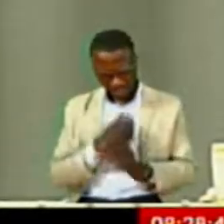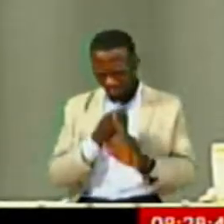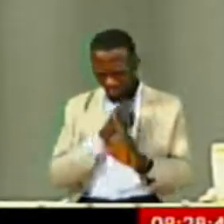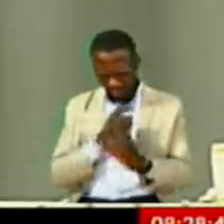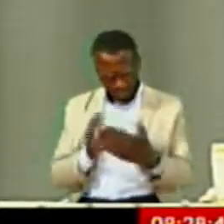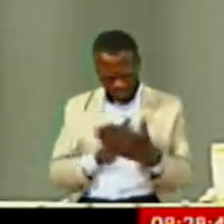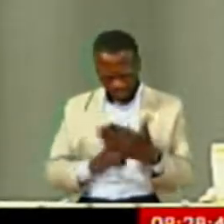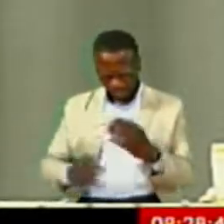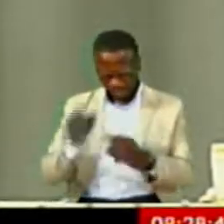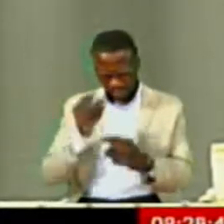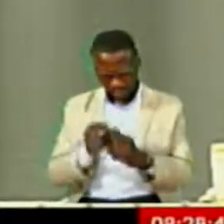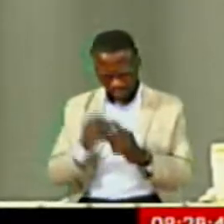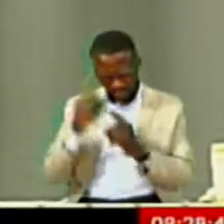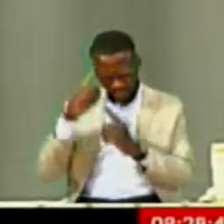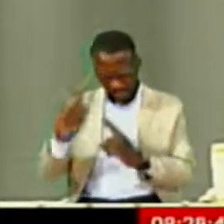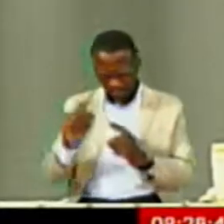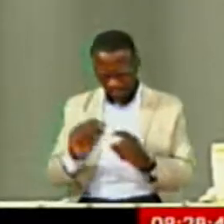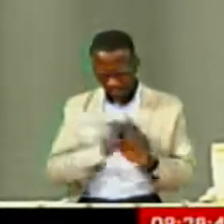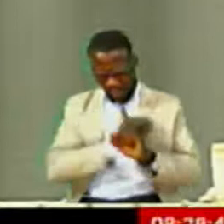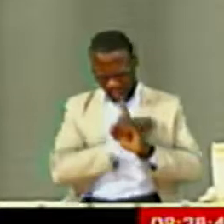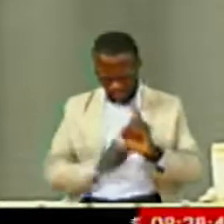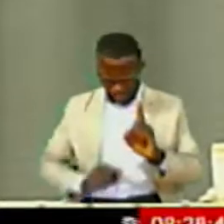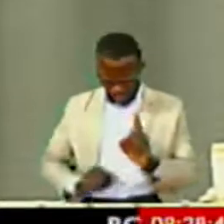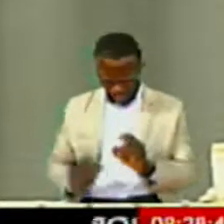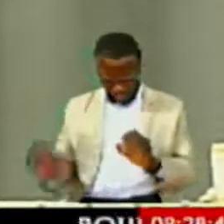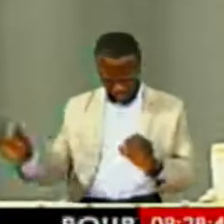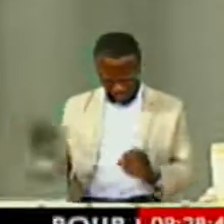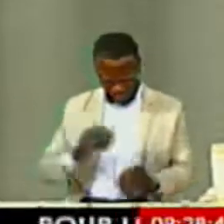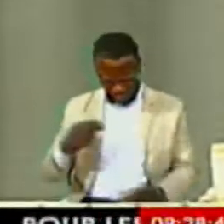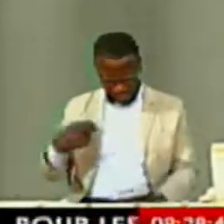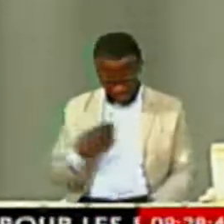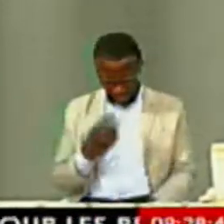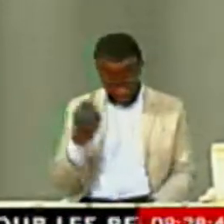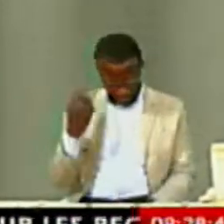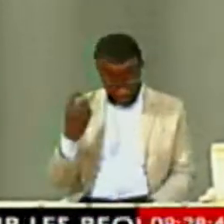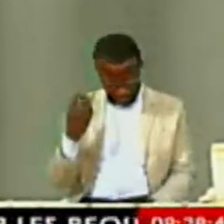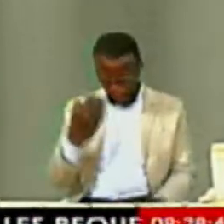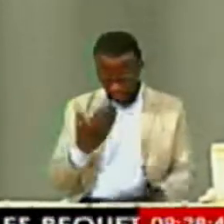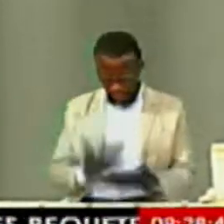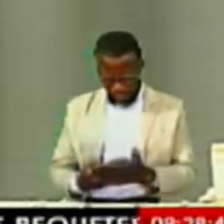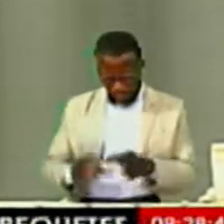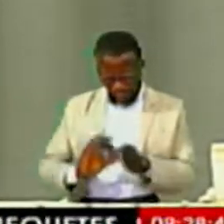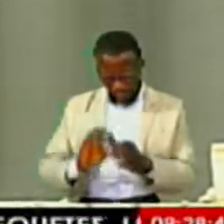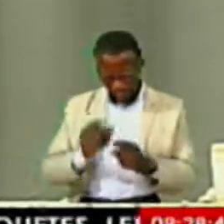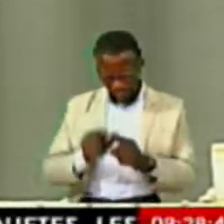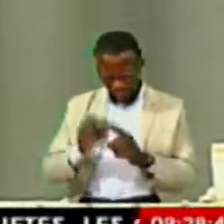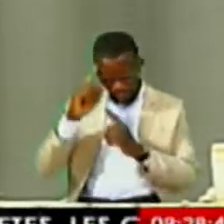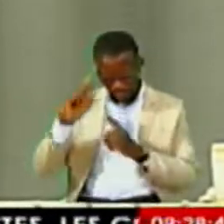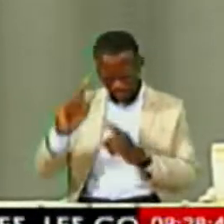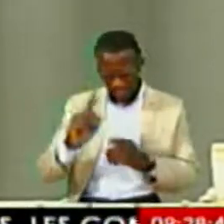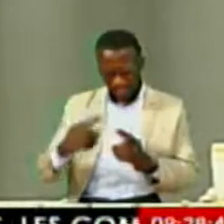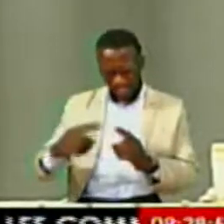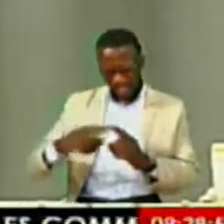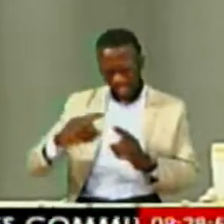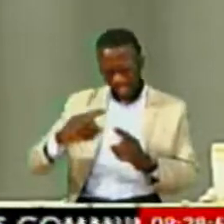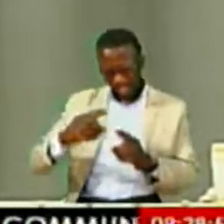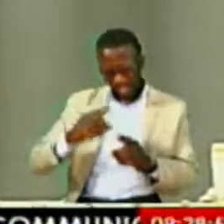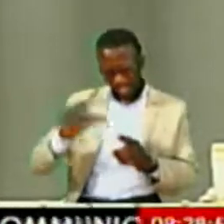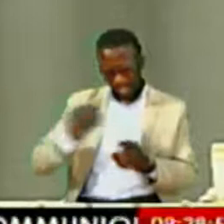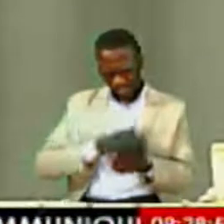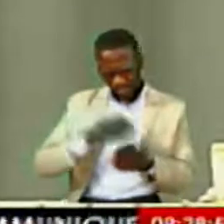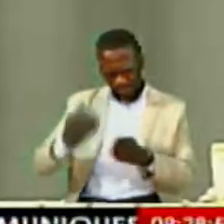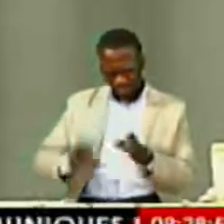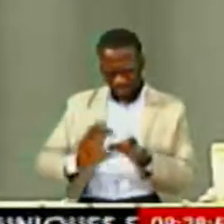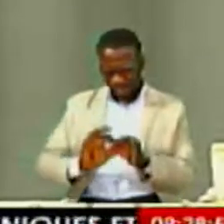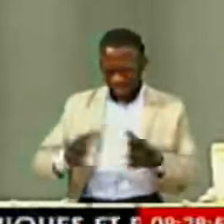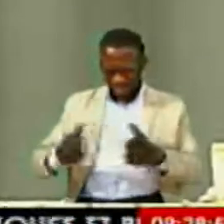Seigneur, révèle-nous le contexte. Lord, reveal the context to us. À la fin de cette réunion, at